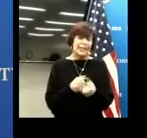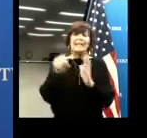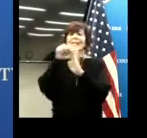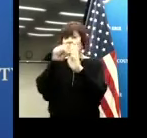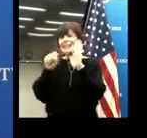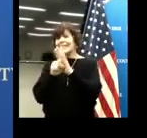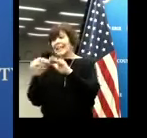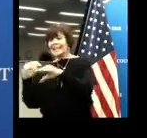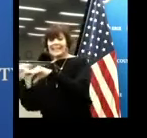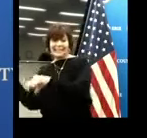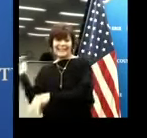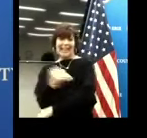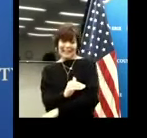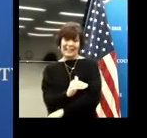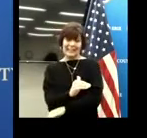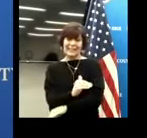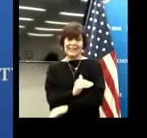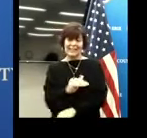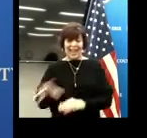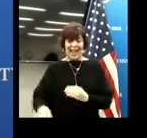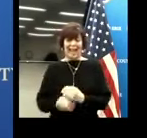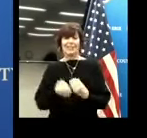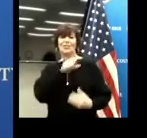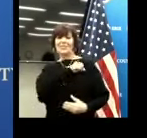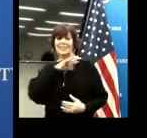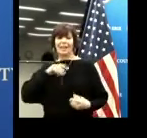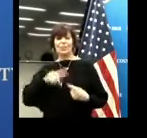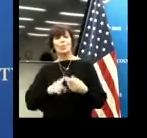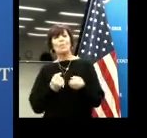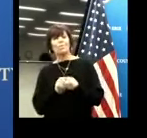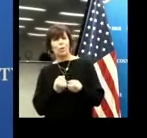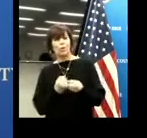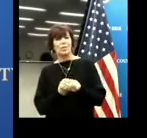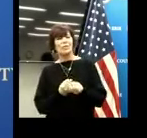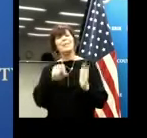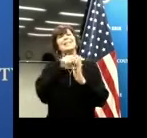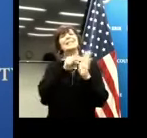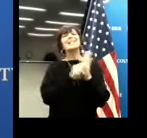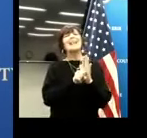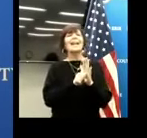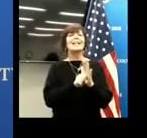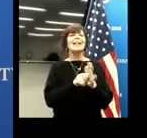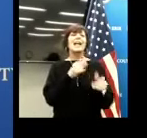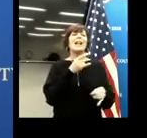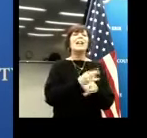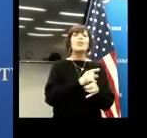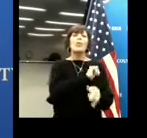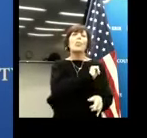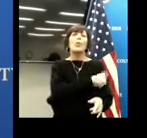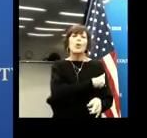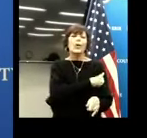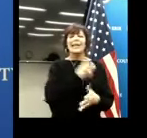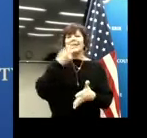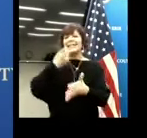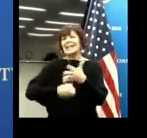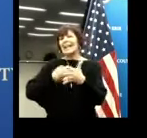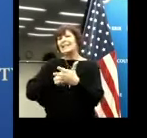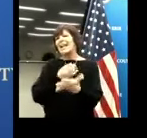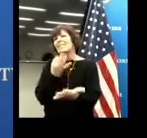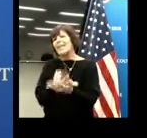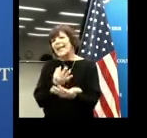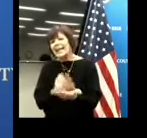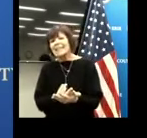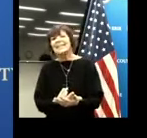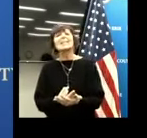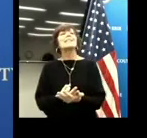is sending in, and has been sending in, extra staff from the State Liquor Authority, the State Department of Taxation and Finance inspectors, as